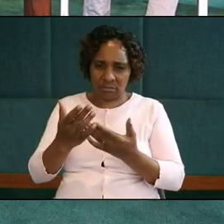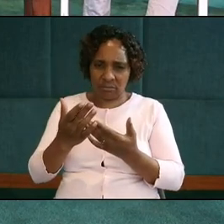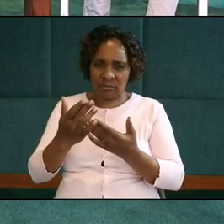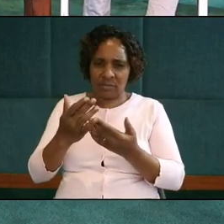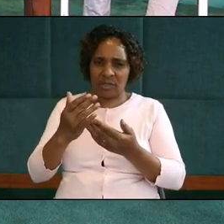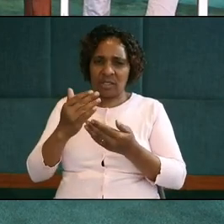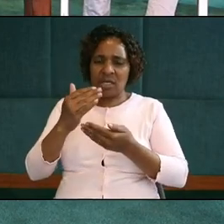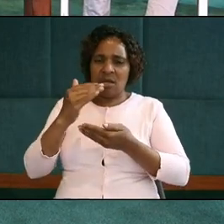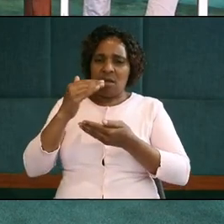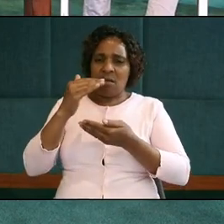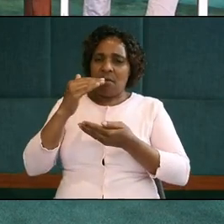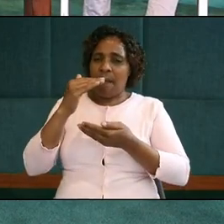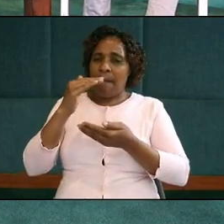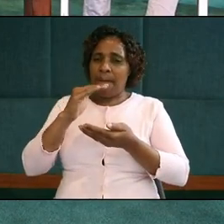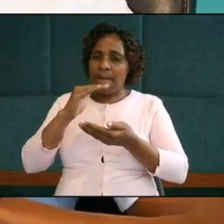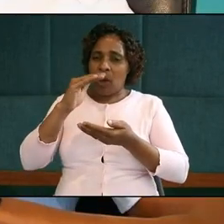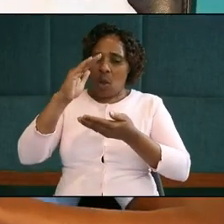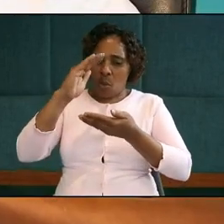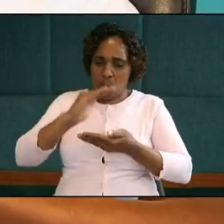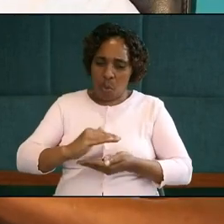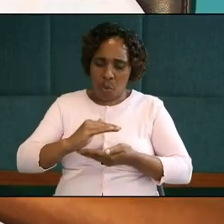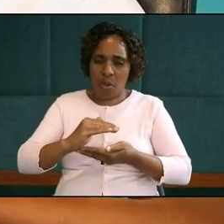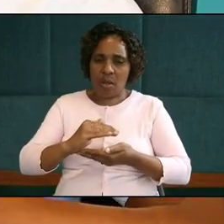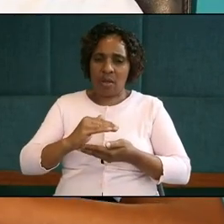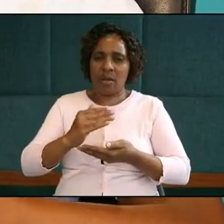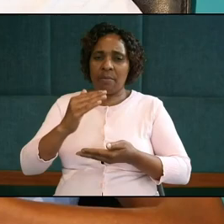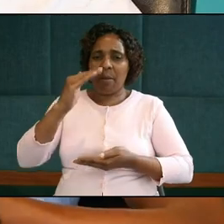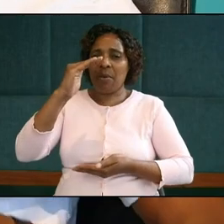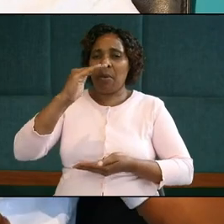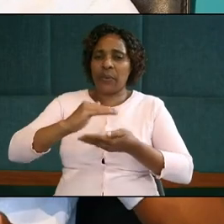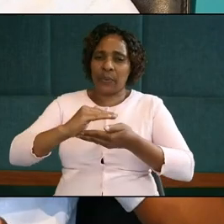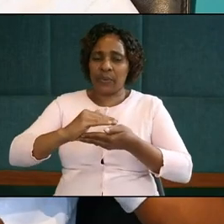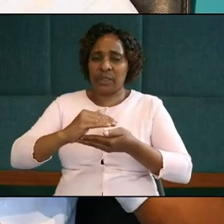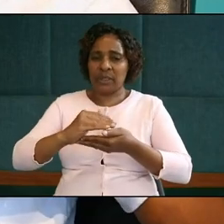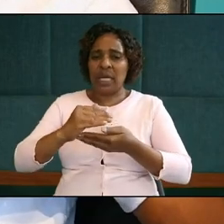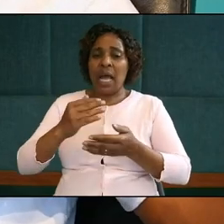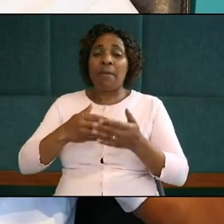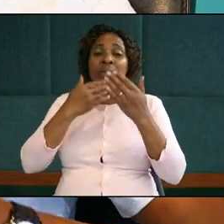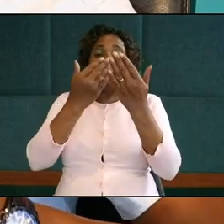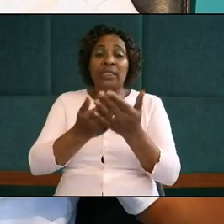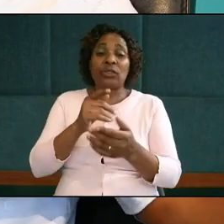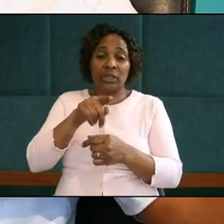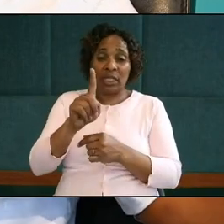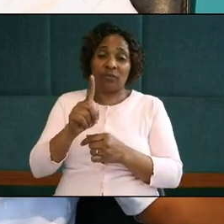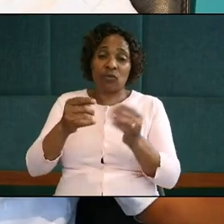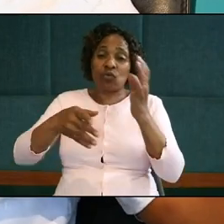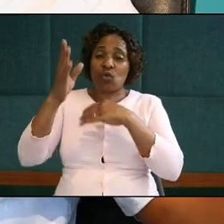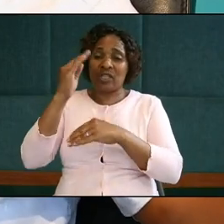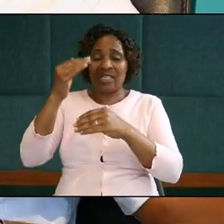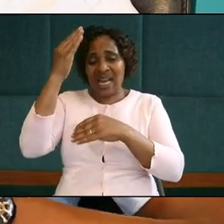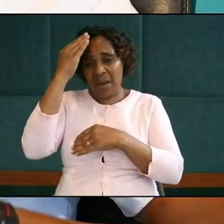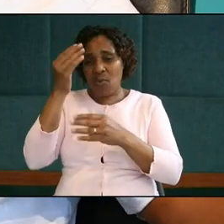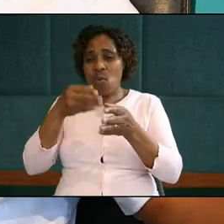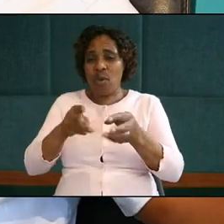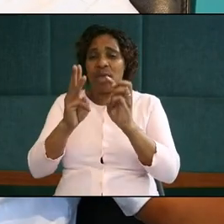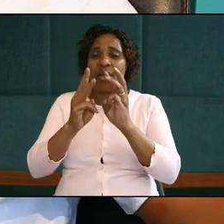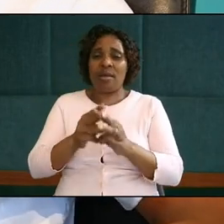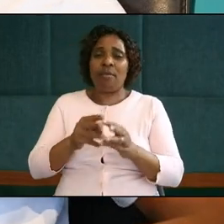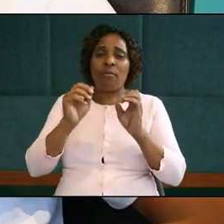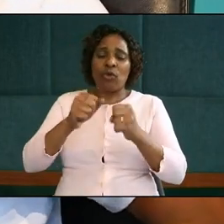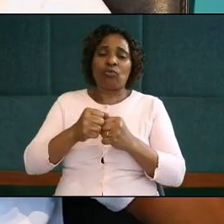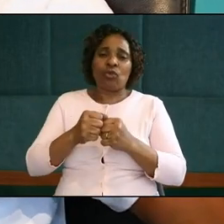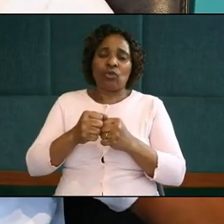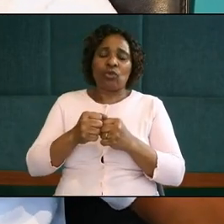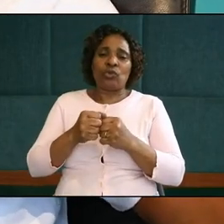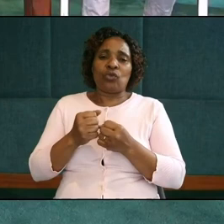as man. We need to lower our ego and we need to present ourselves to God in the most humble manner. That way, he can be able to hear